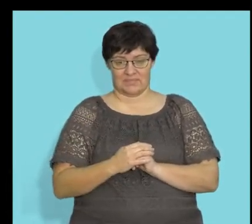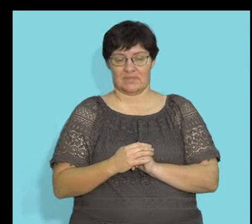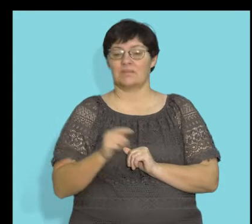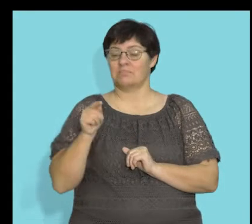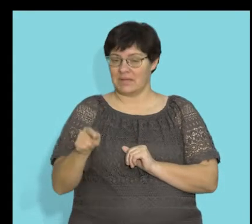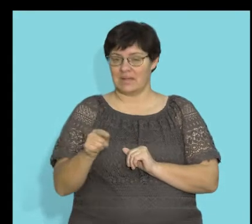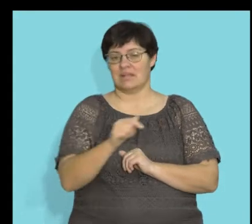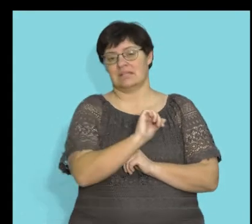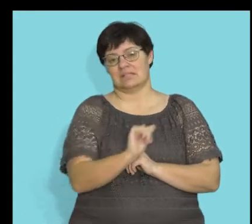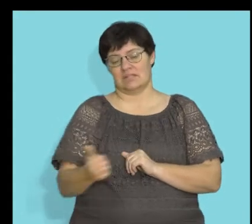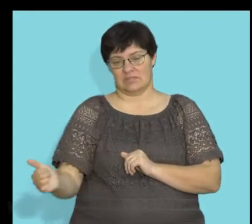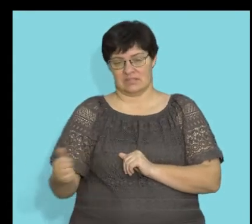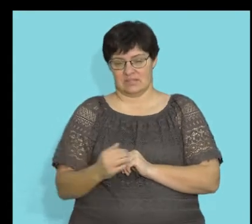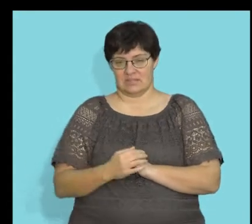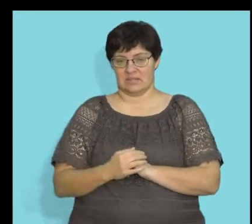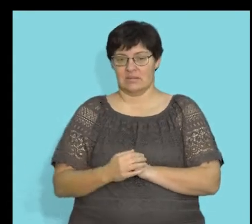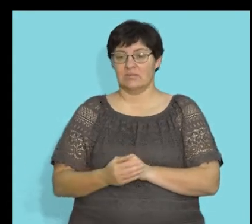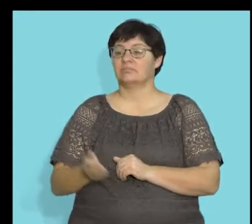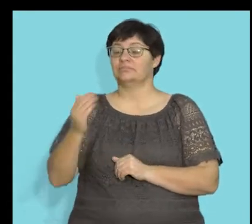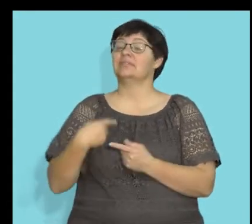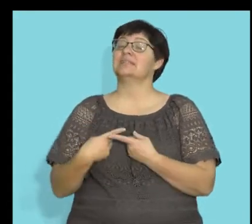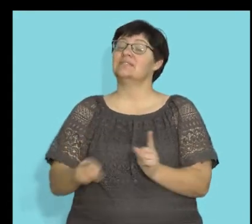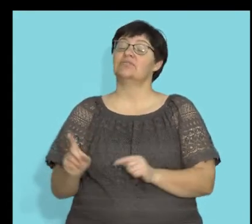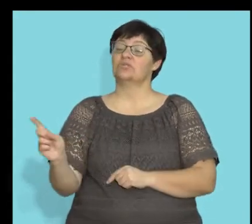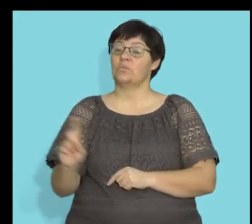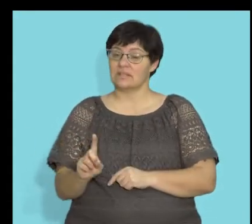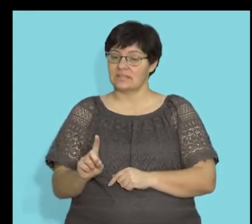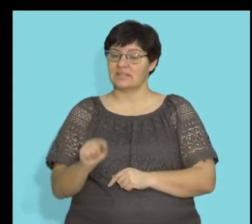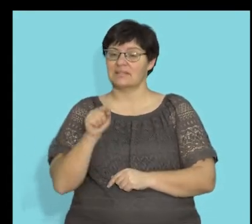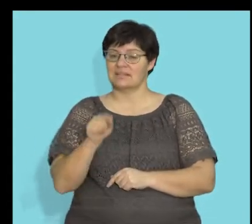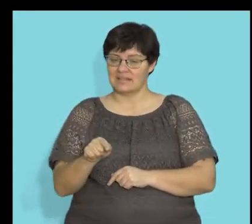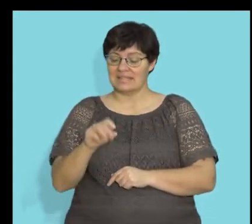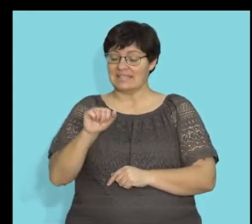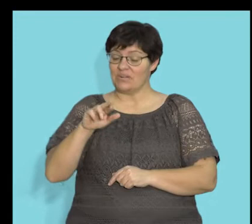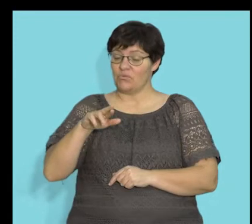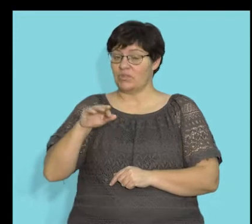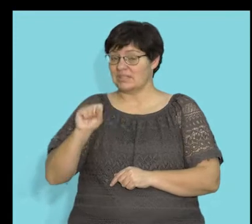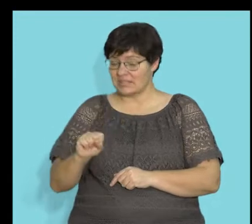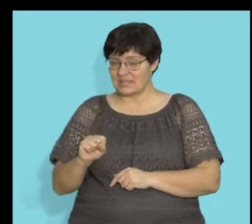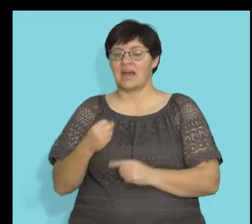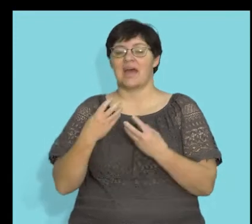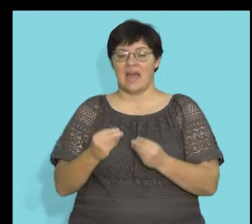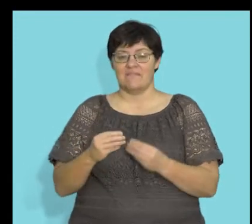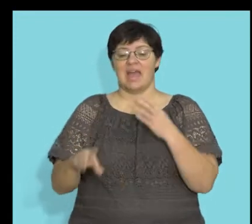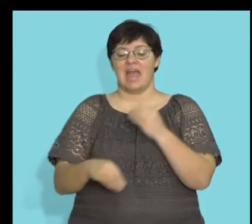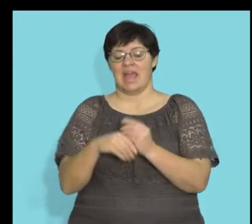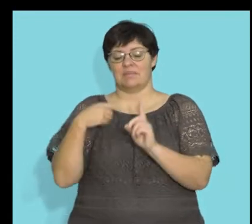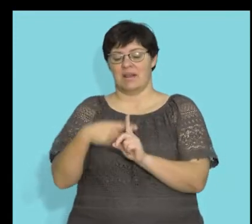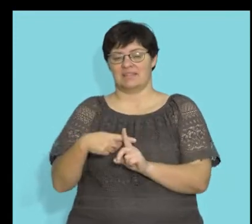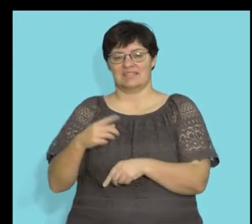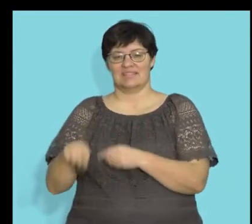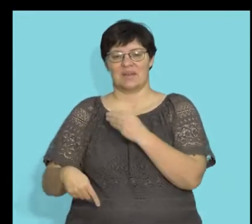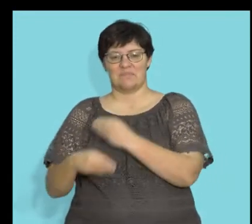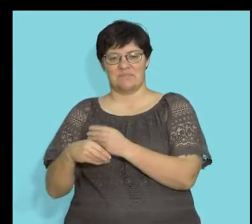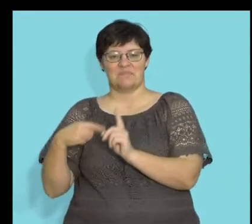of terms is a sequence. But the main difference with a sequence and a series is now we've actually